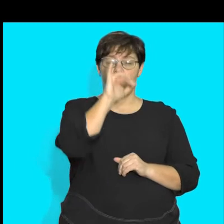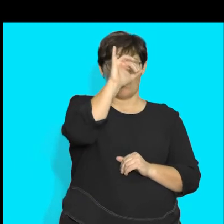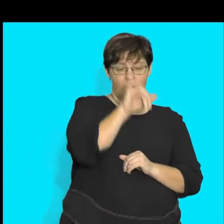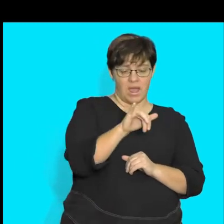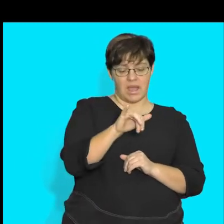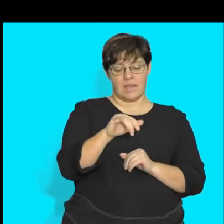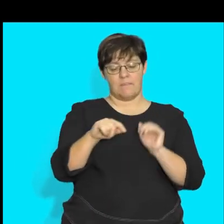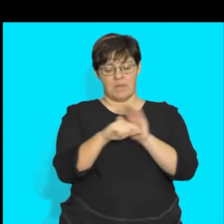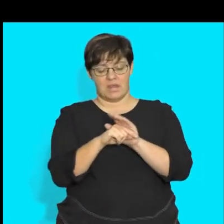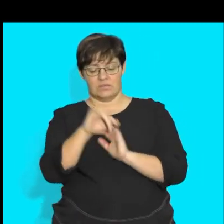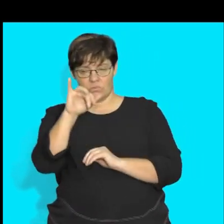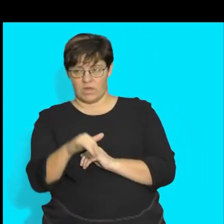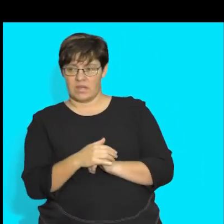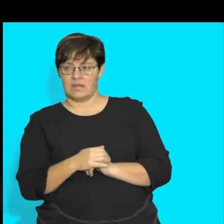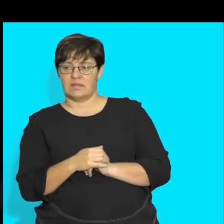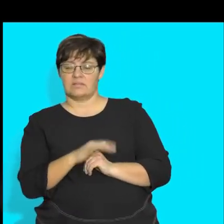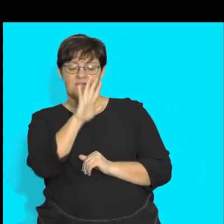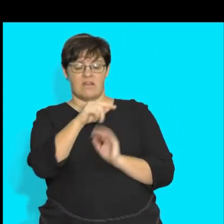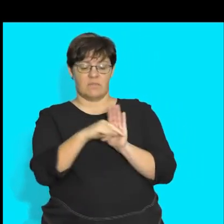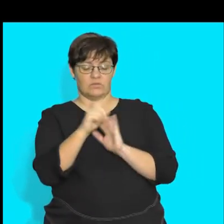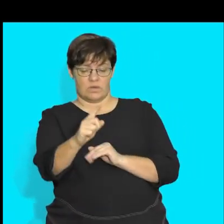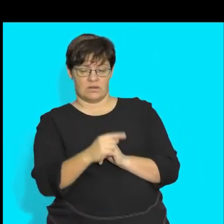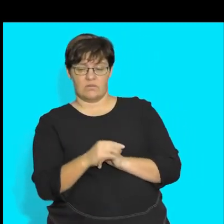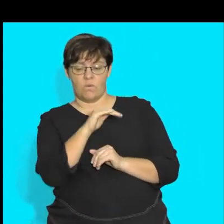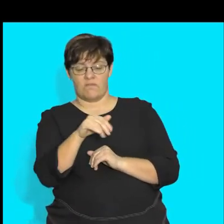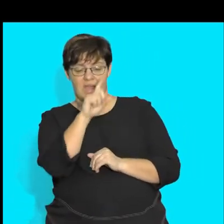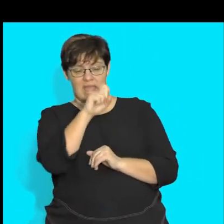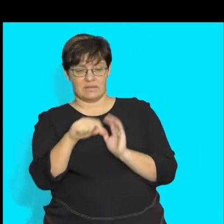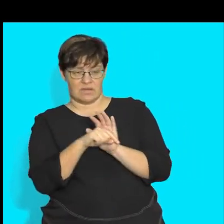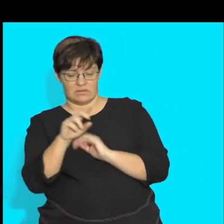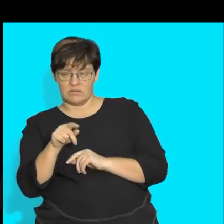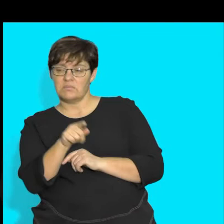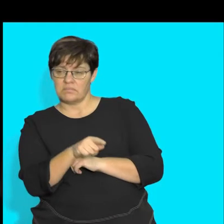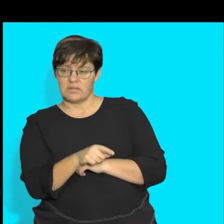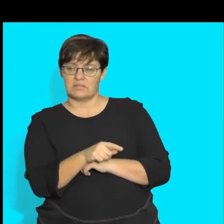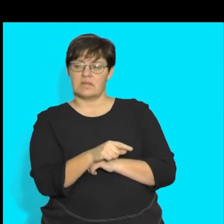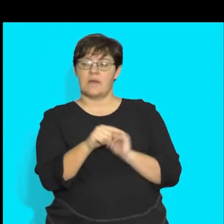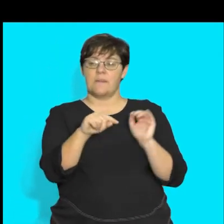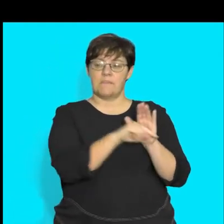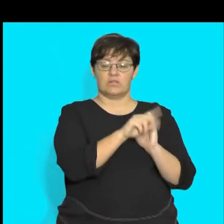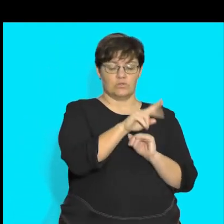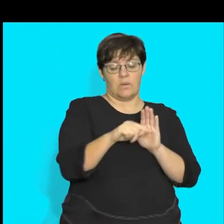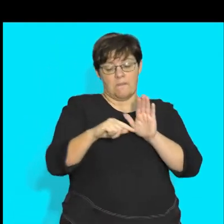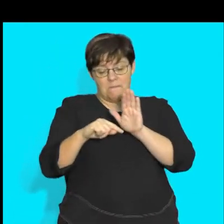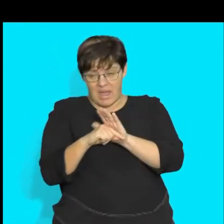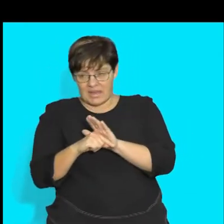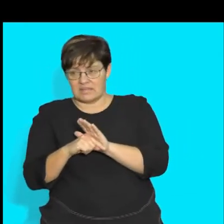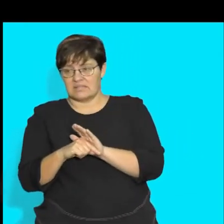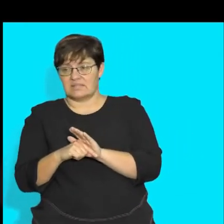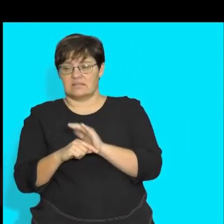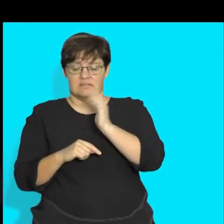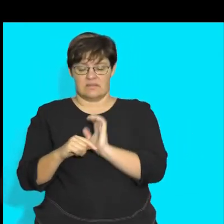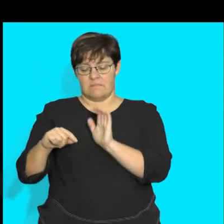y minus y at the top, 5 minus 1, over x minus 2